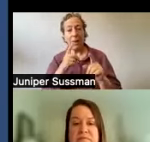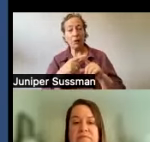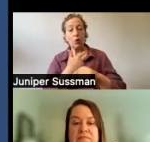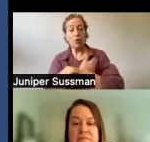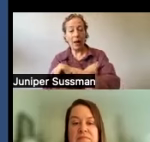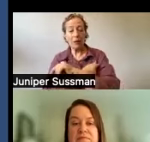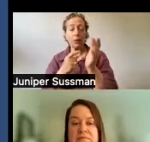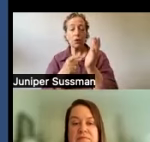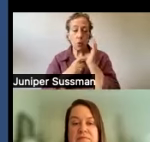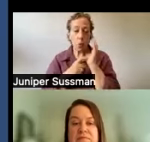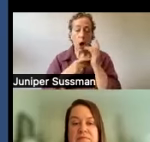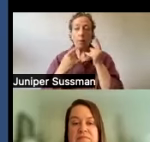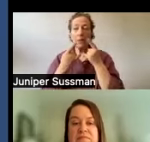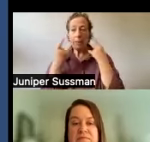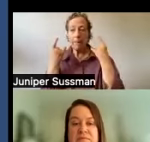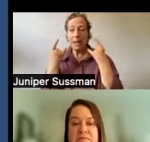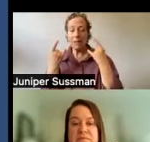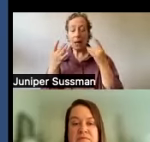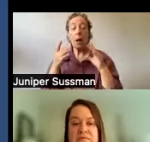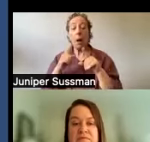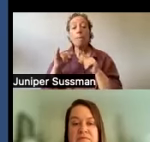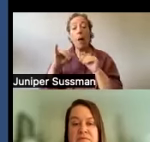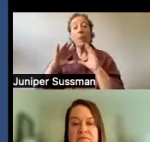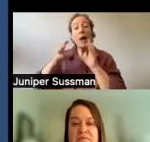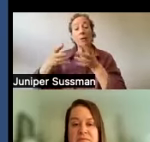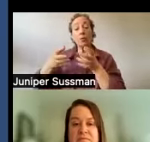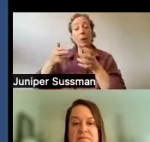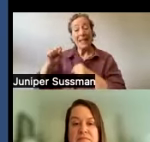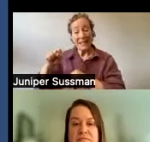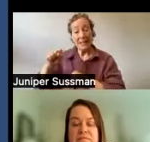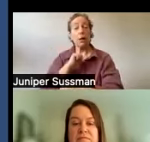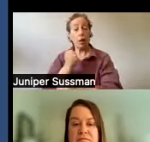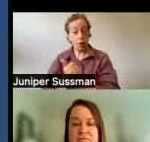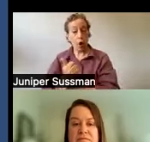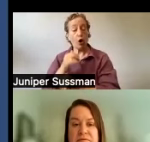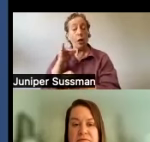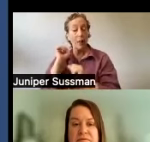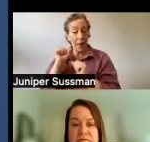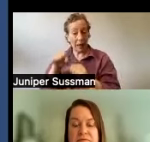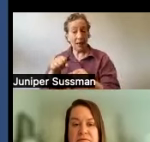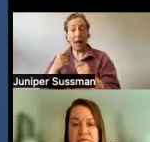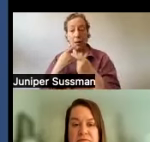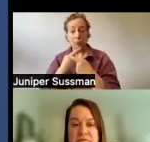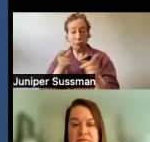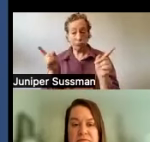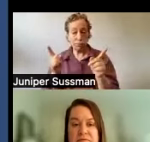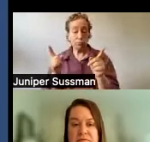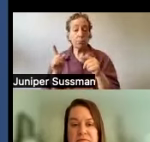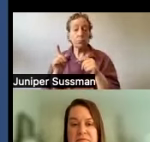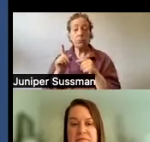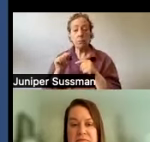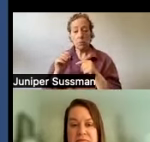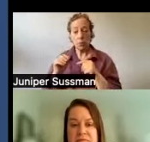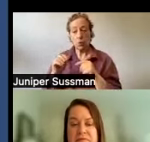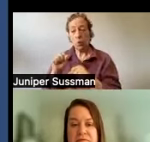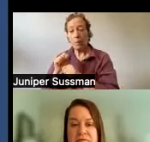of thing, but at least that body is a single authority that can sort of dictate to a specific cadre of employees, such as